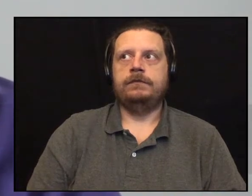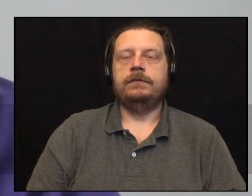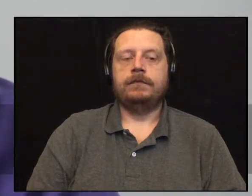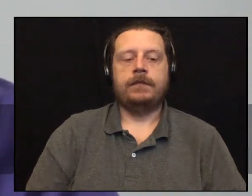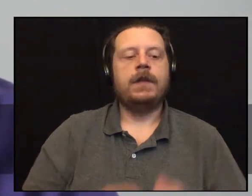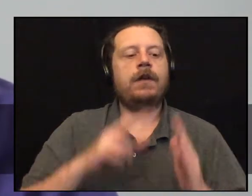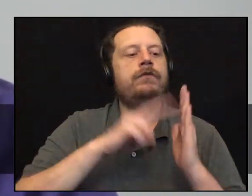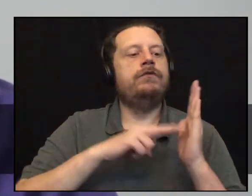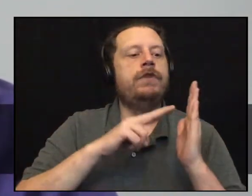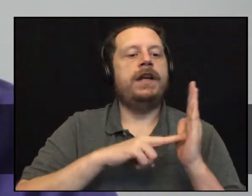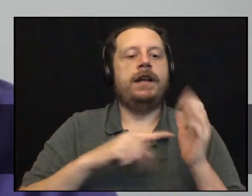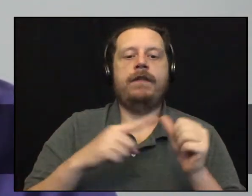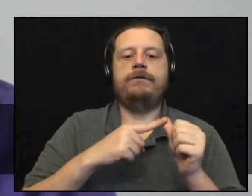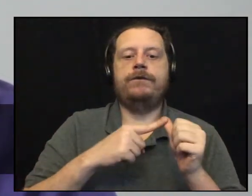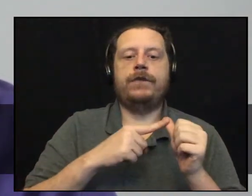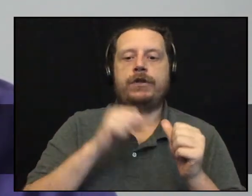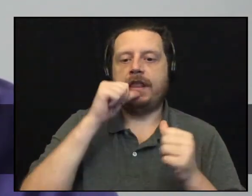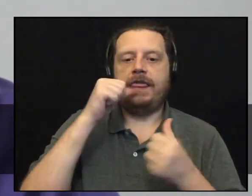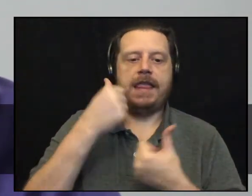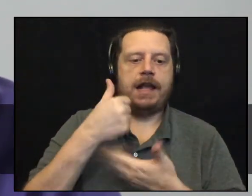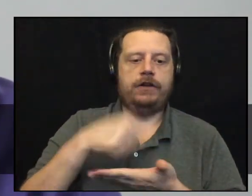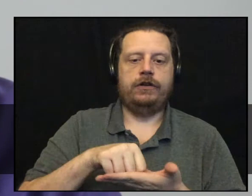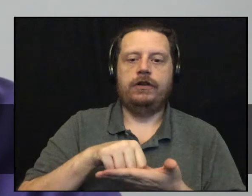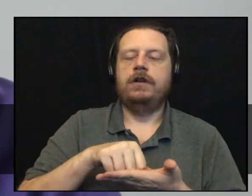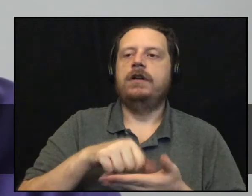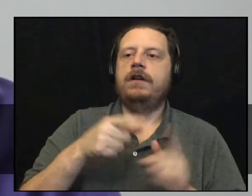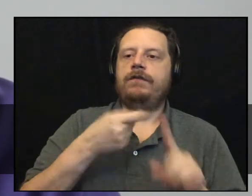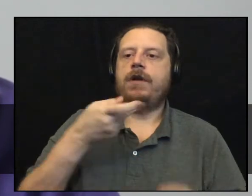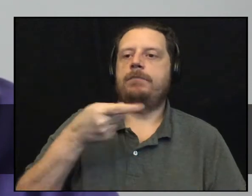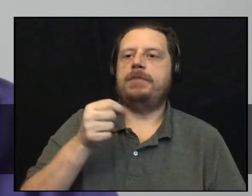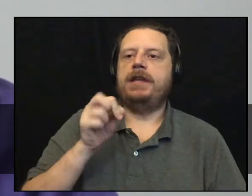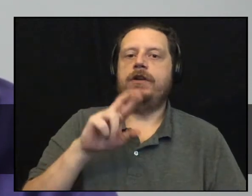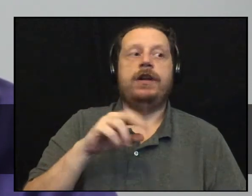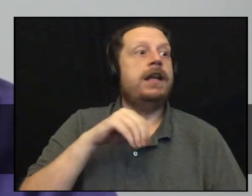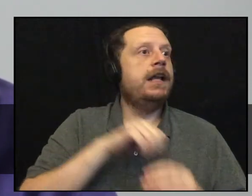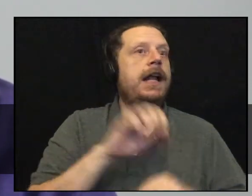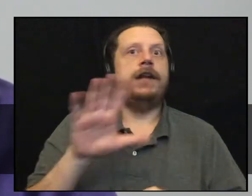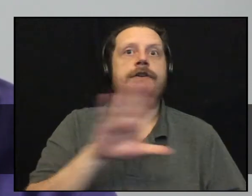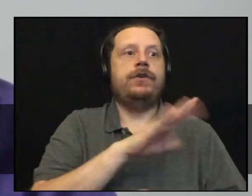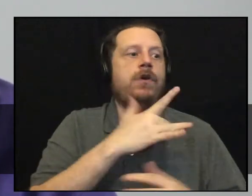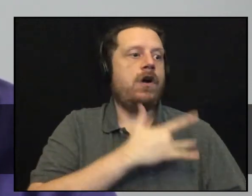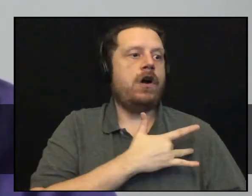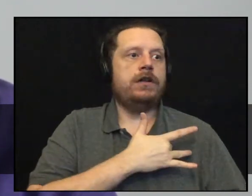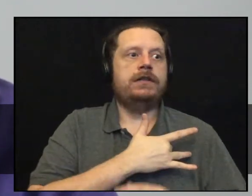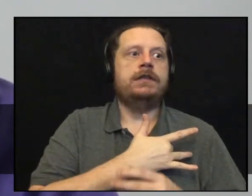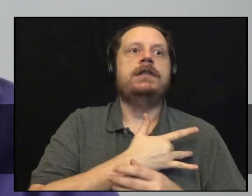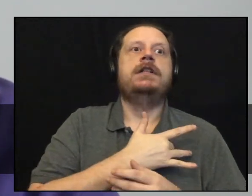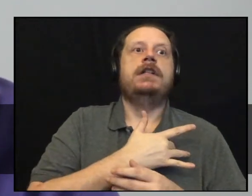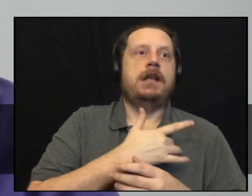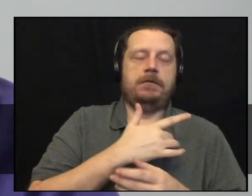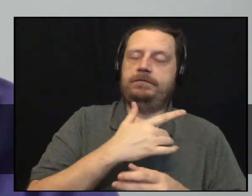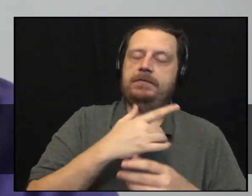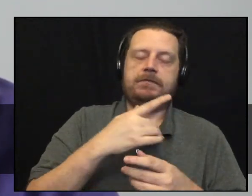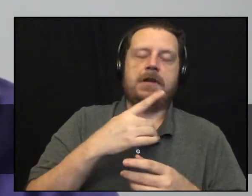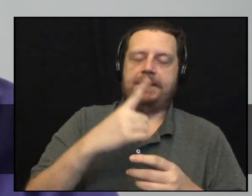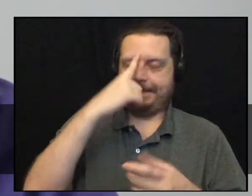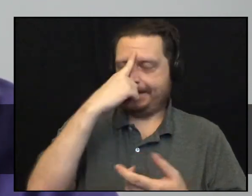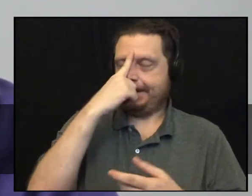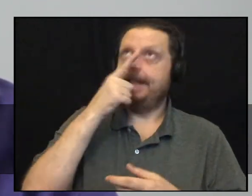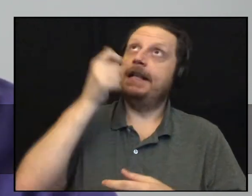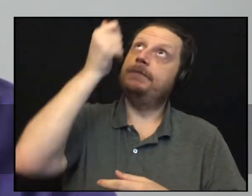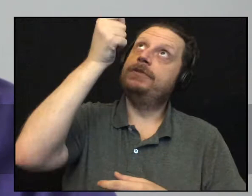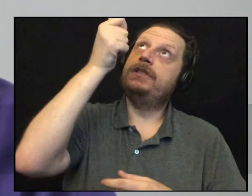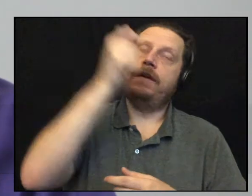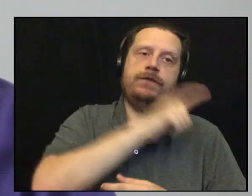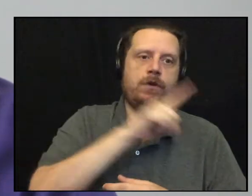A reading from the first letter of Peter. In your hearts, sanctify Christ as Lord. Always be ready to